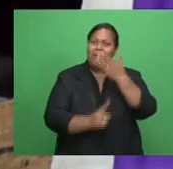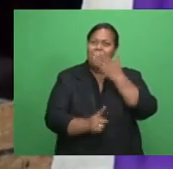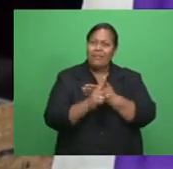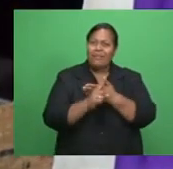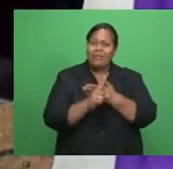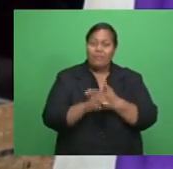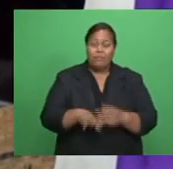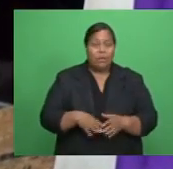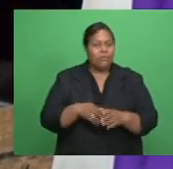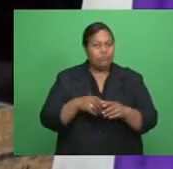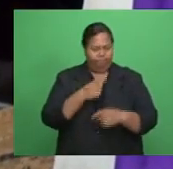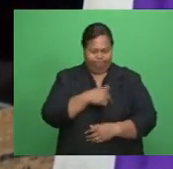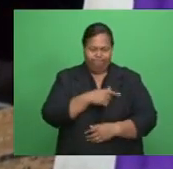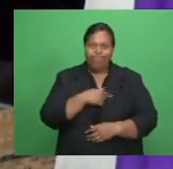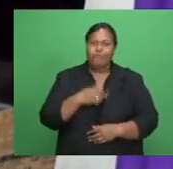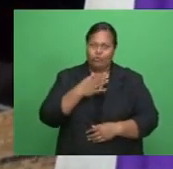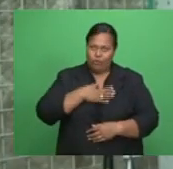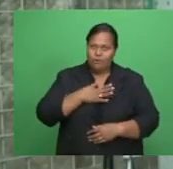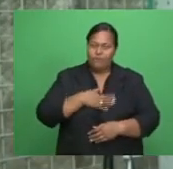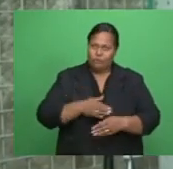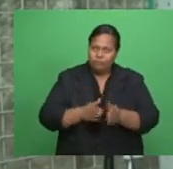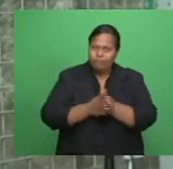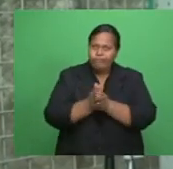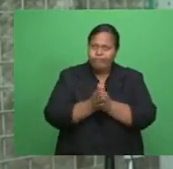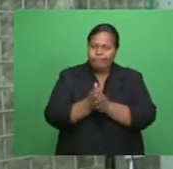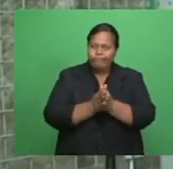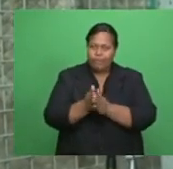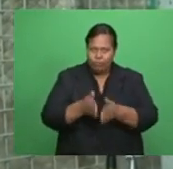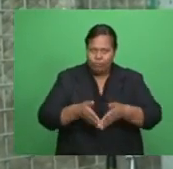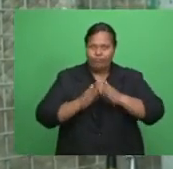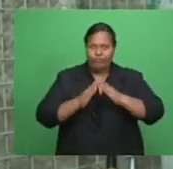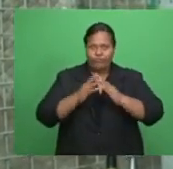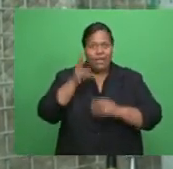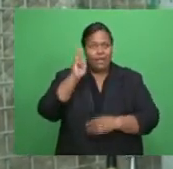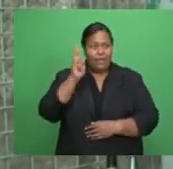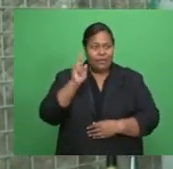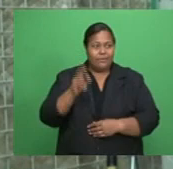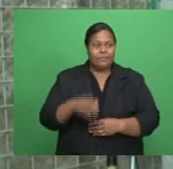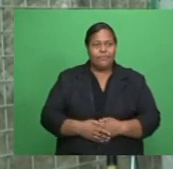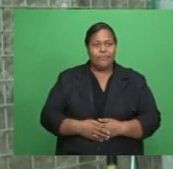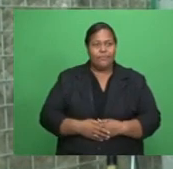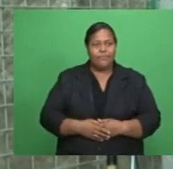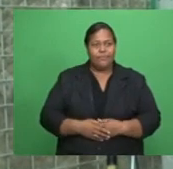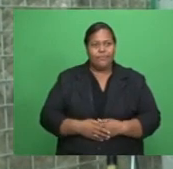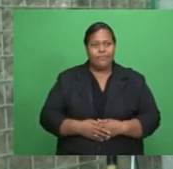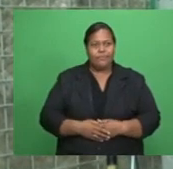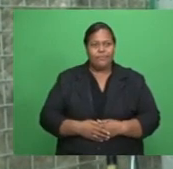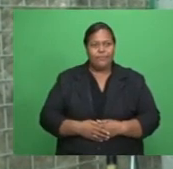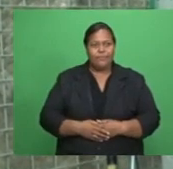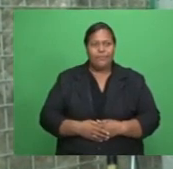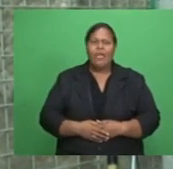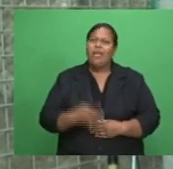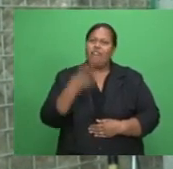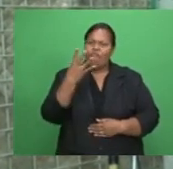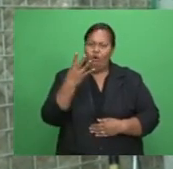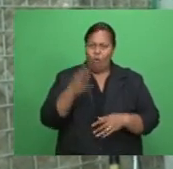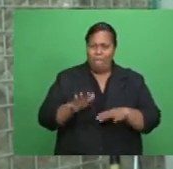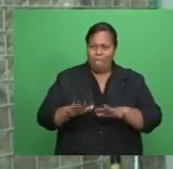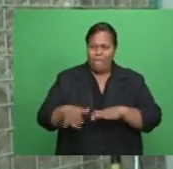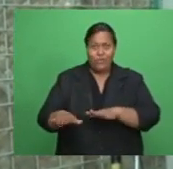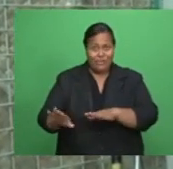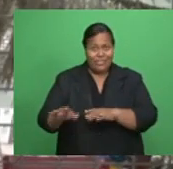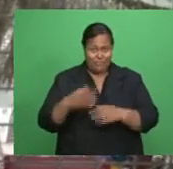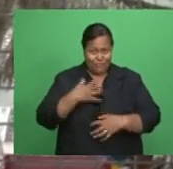on his feet. It's already coming true. My damage was 12,000. I have 4 machines and with